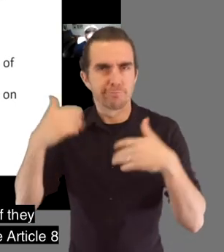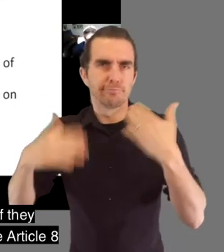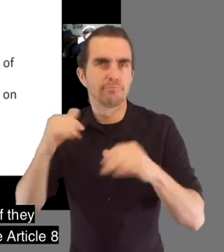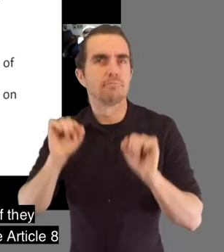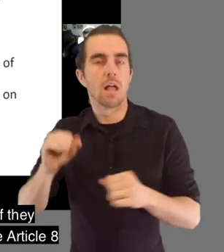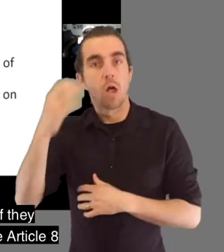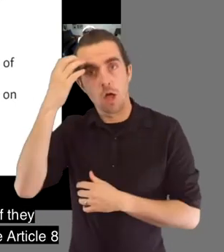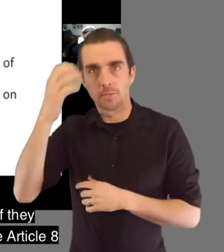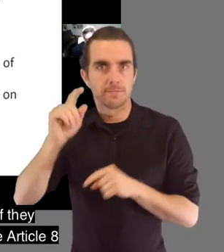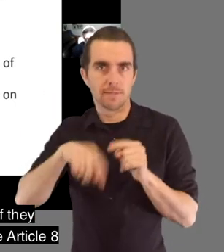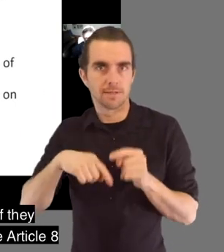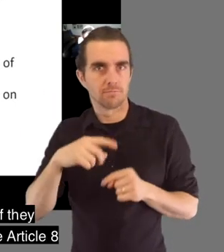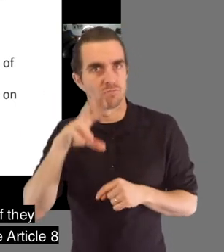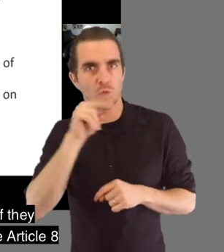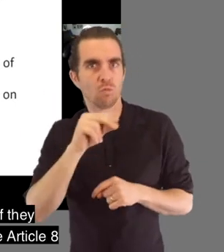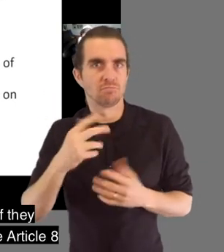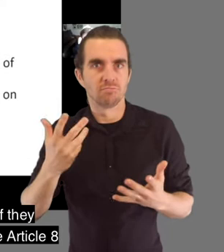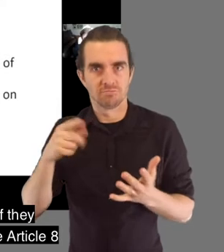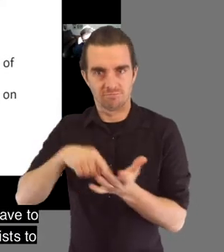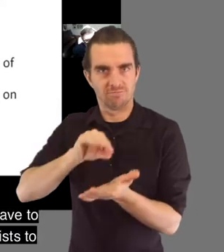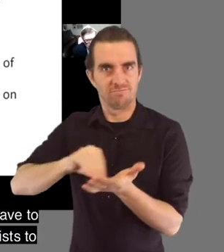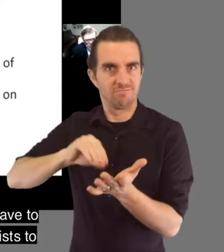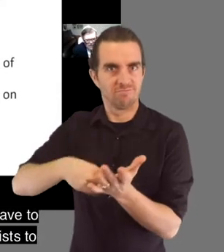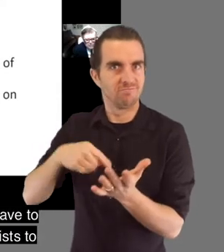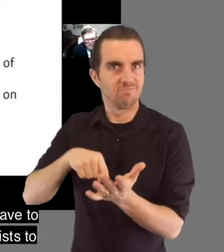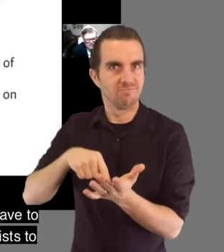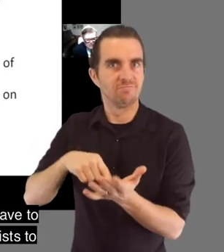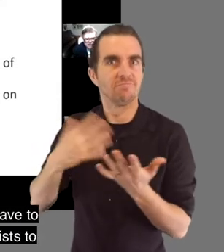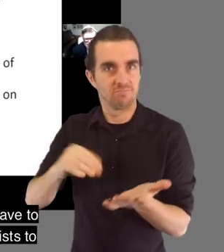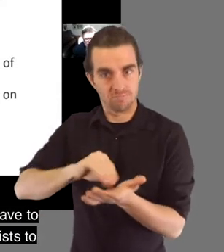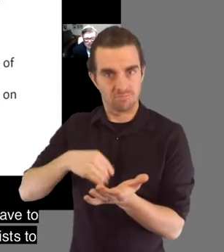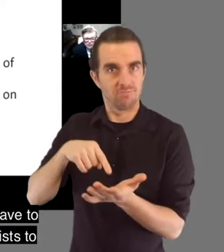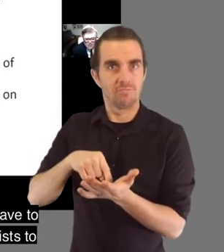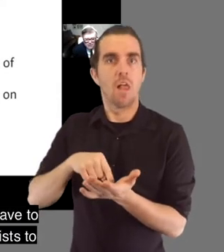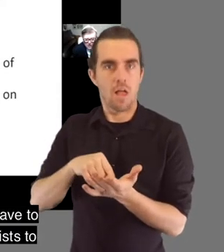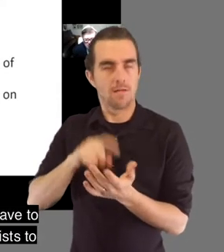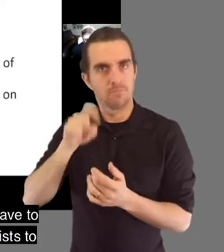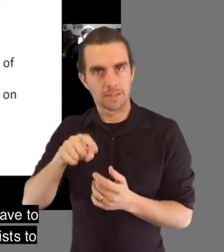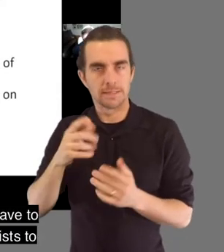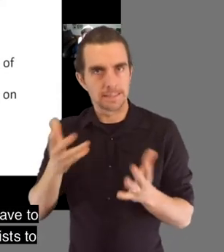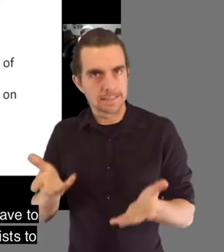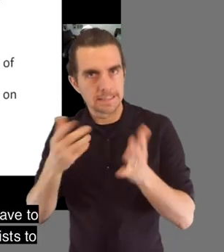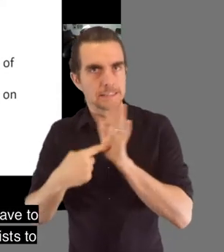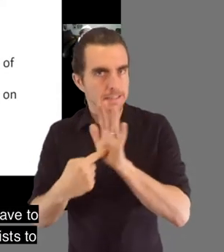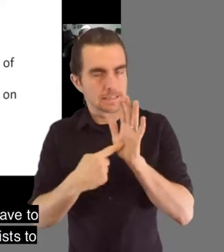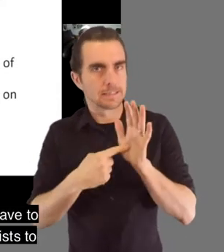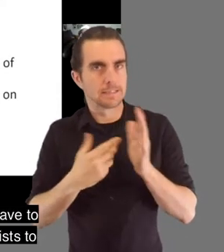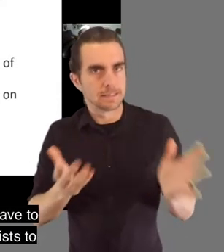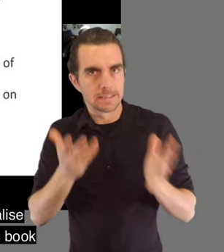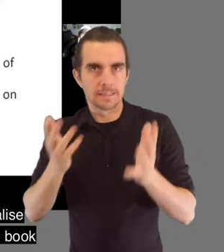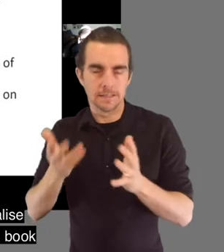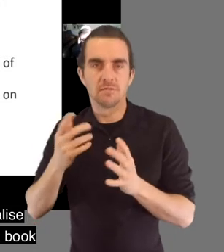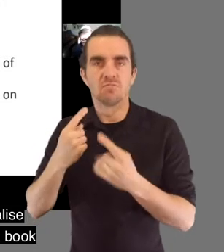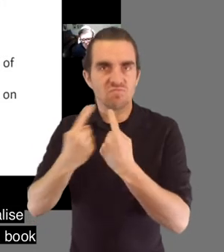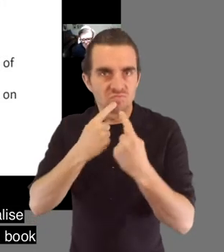can't really say no if they've signed the convention, because Article 8 on awareness raising says they have to do such things. Work with journalists to